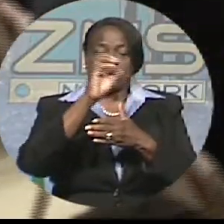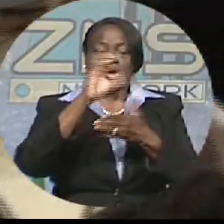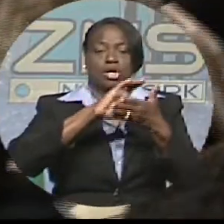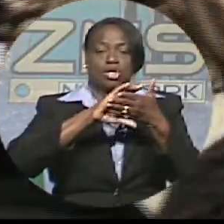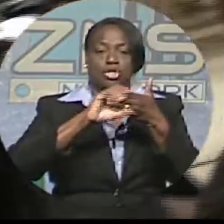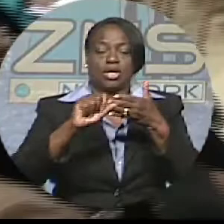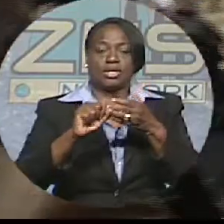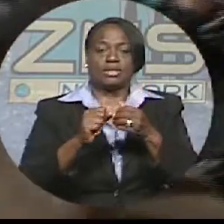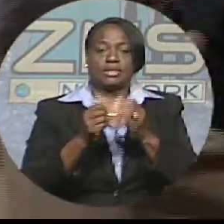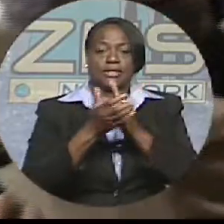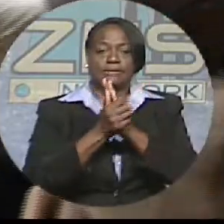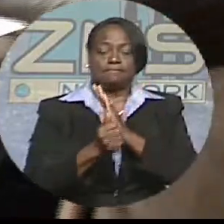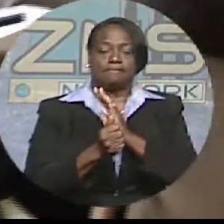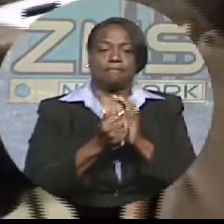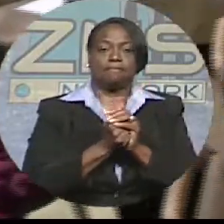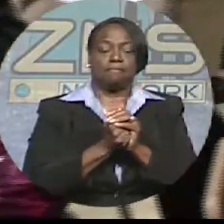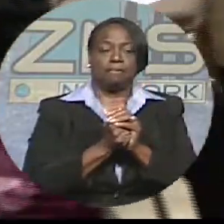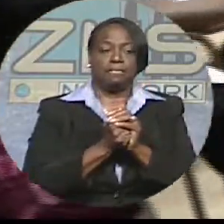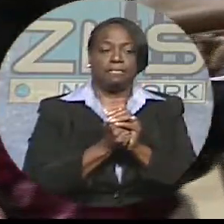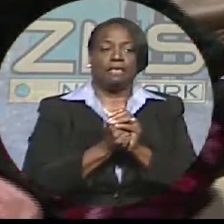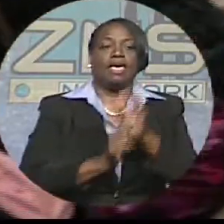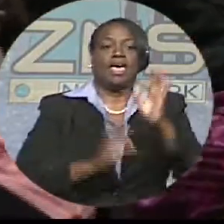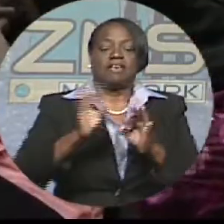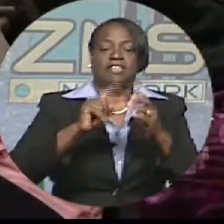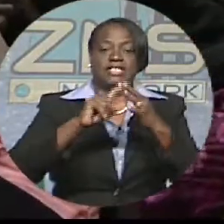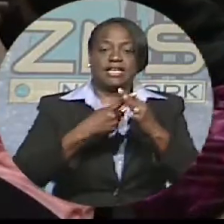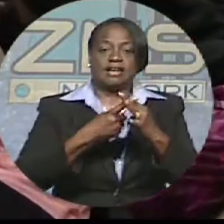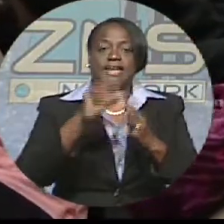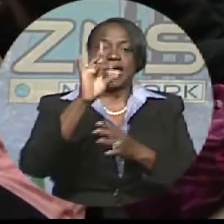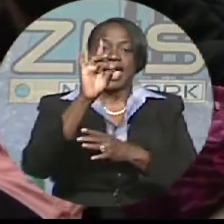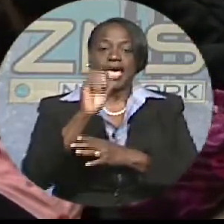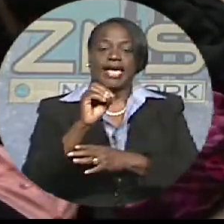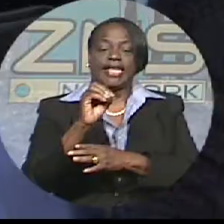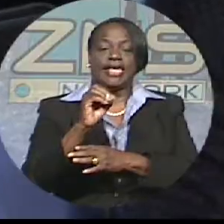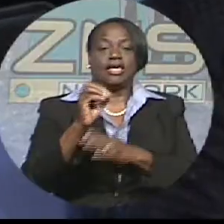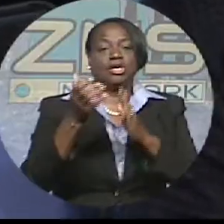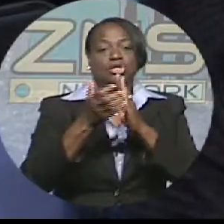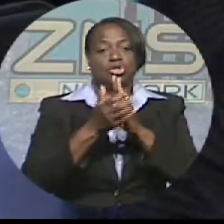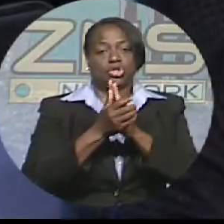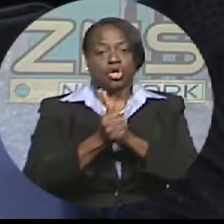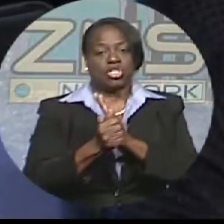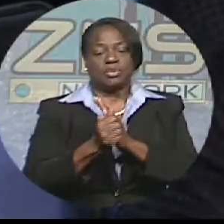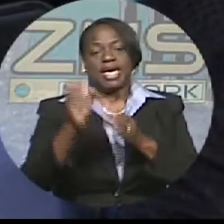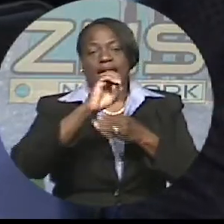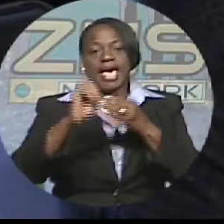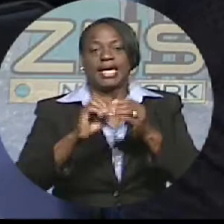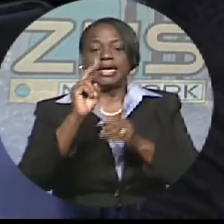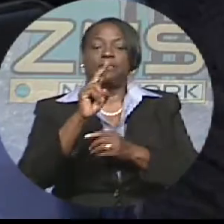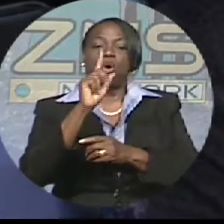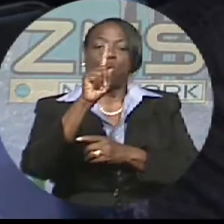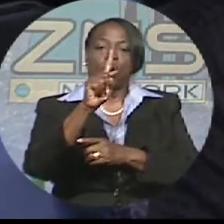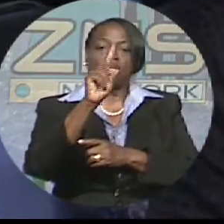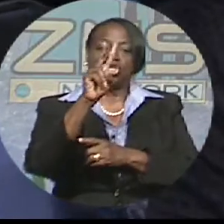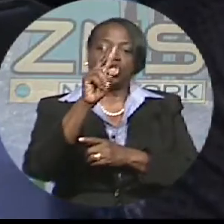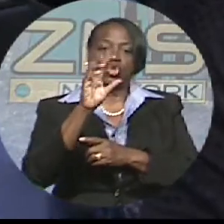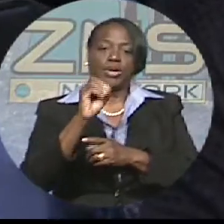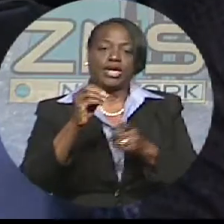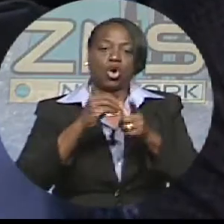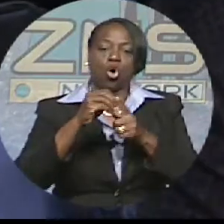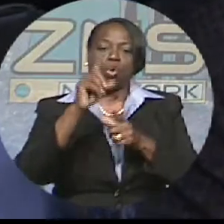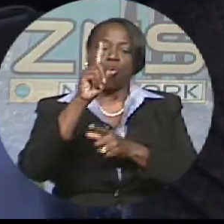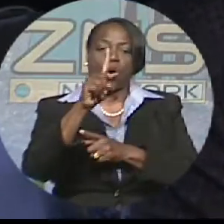limited in what it can do. If you start at $80, you may end up at $120, sometimes